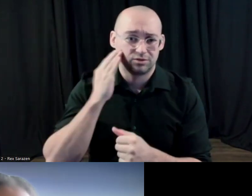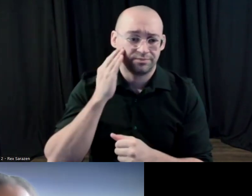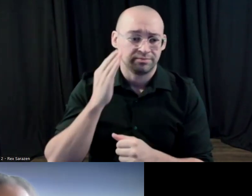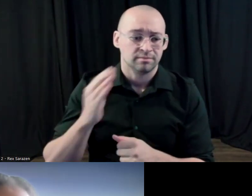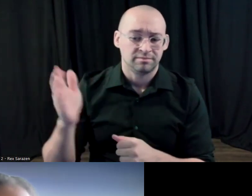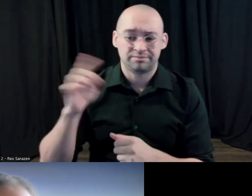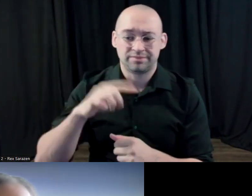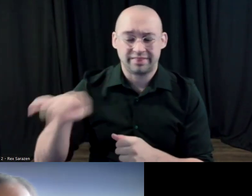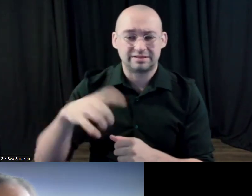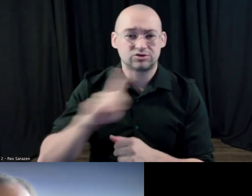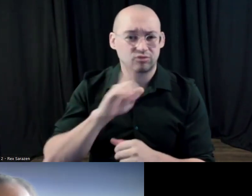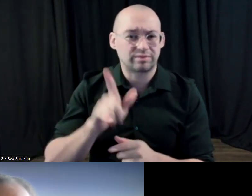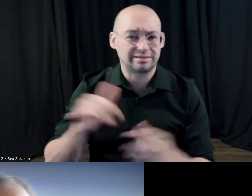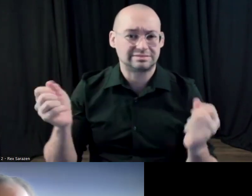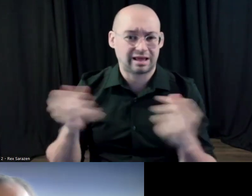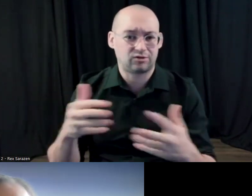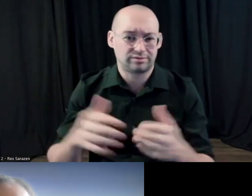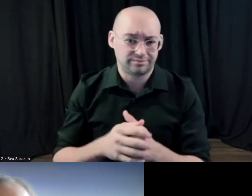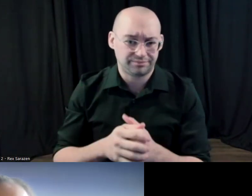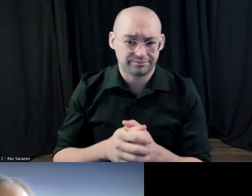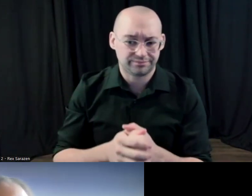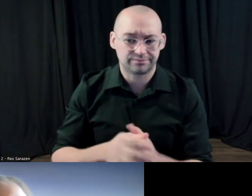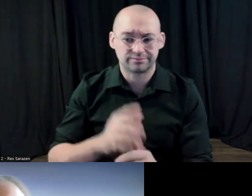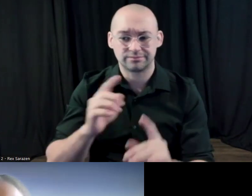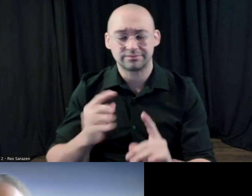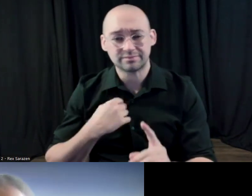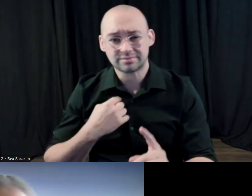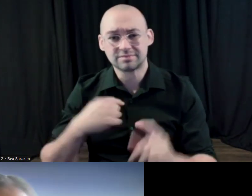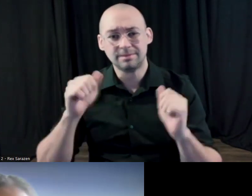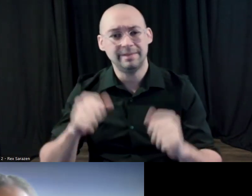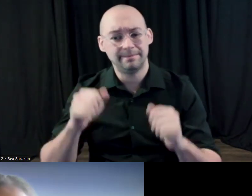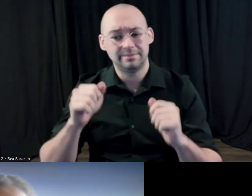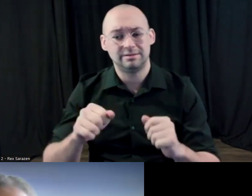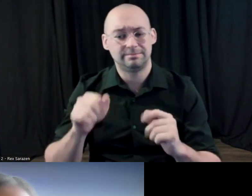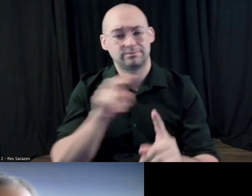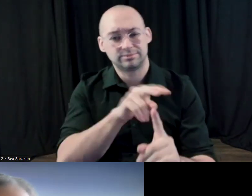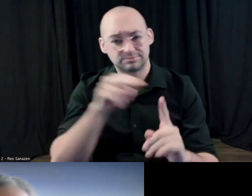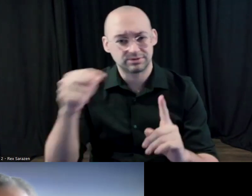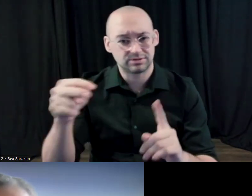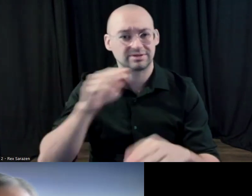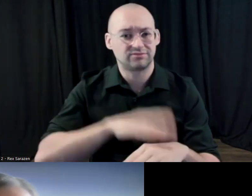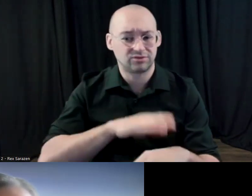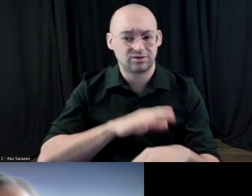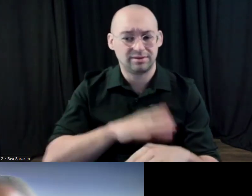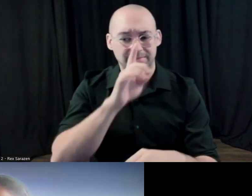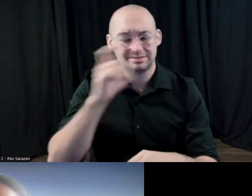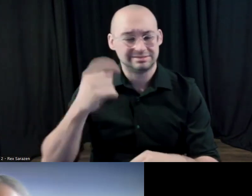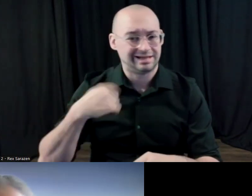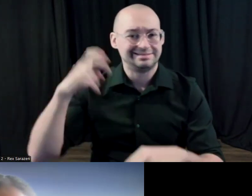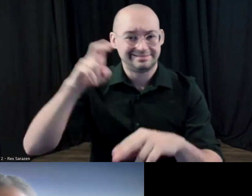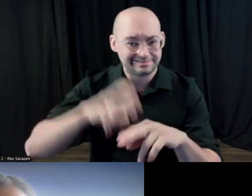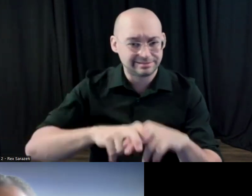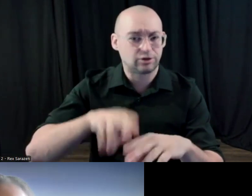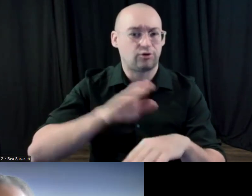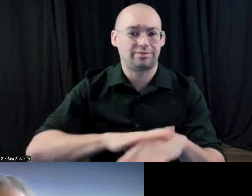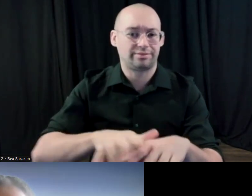This is really scary, but again, I'm able to put perspective on it because I sit on these committees and I see what